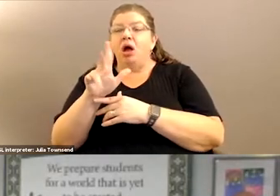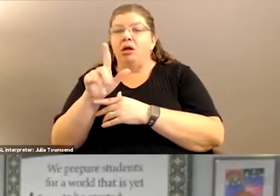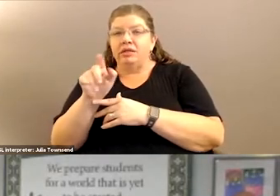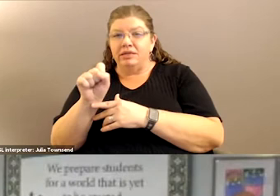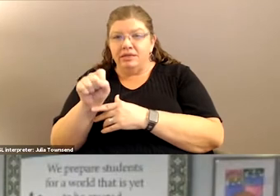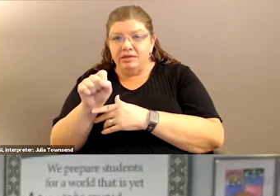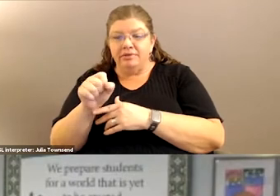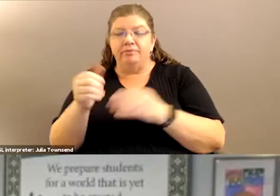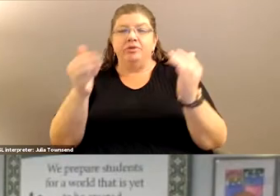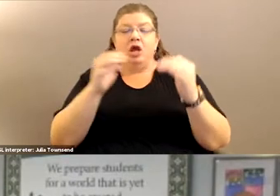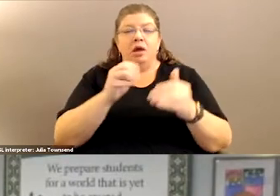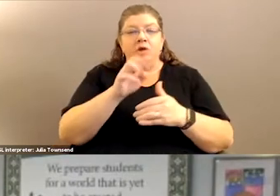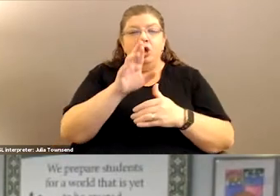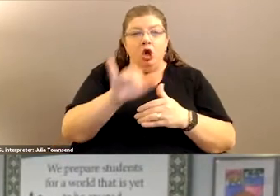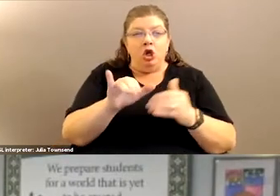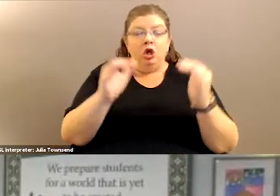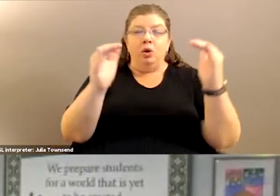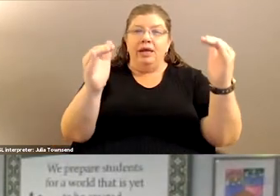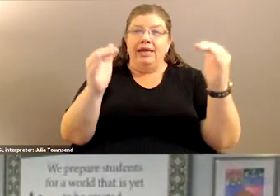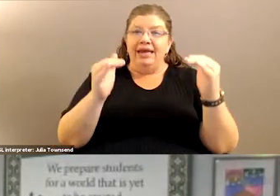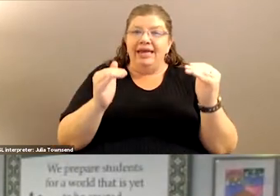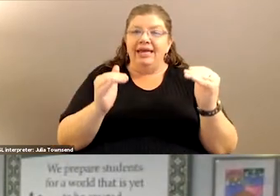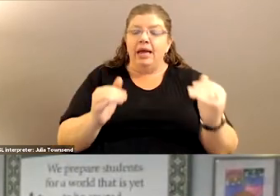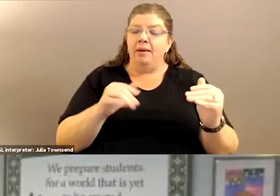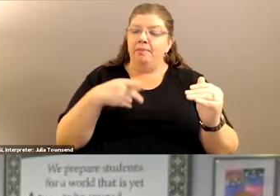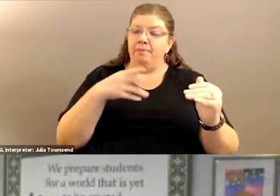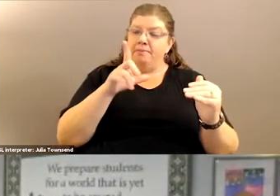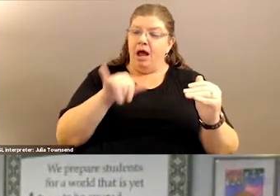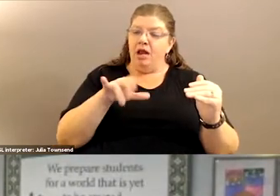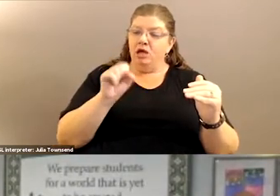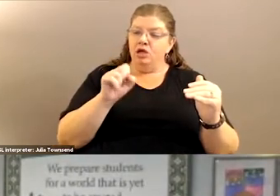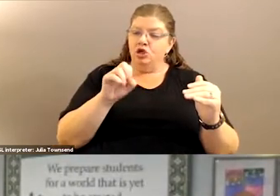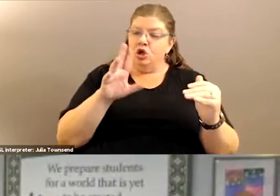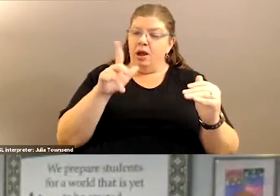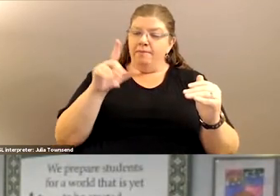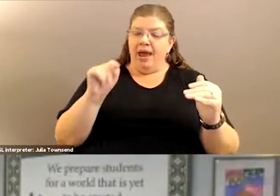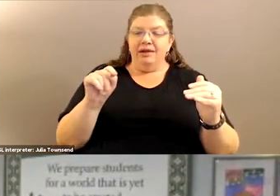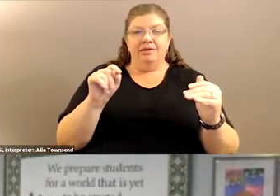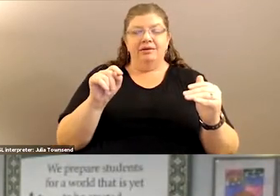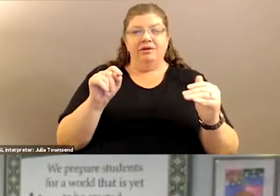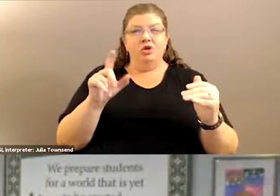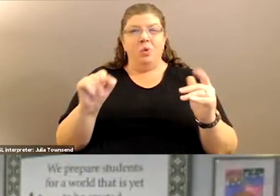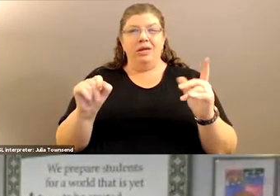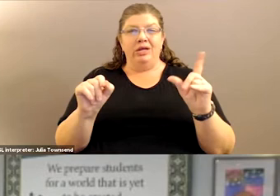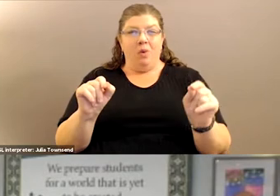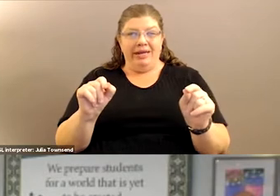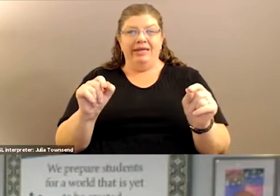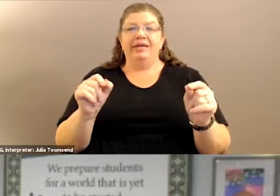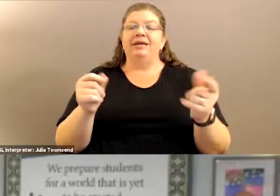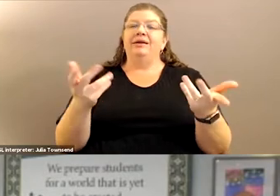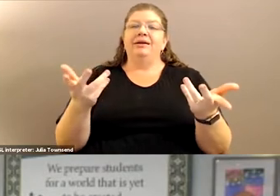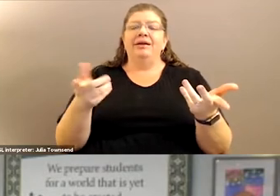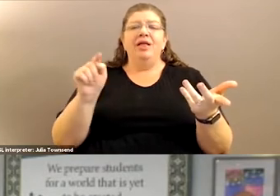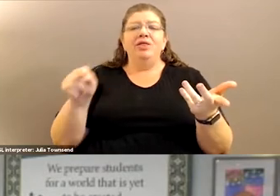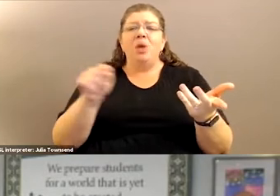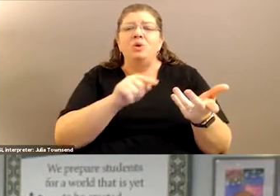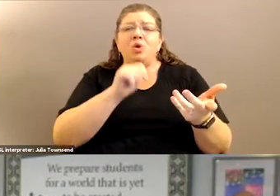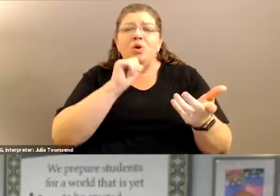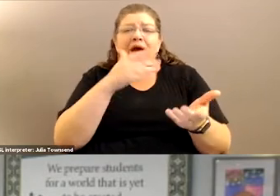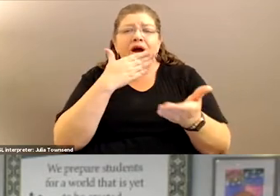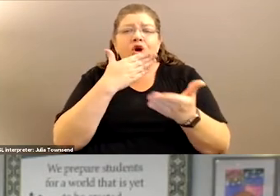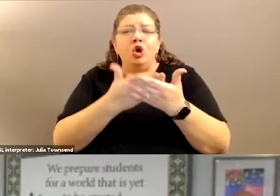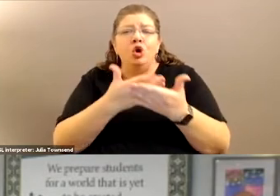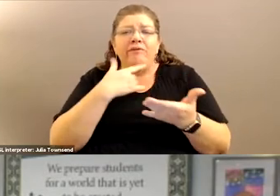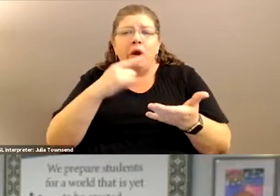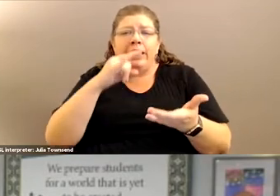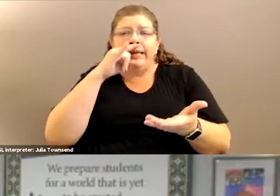mercury police survived 20 and 20 so they are not good for the kids